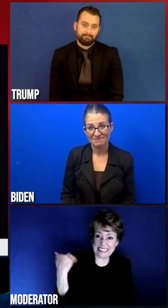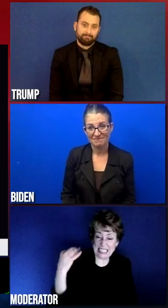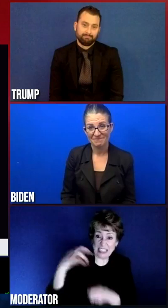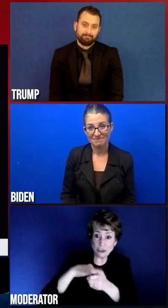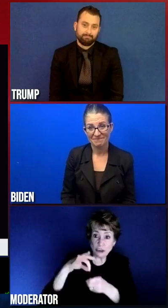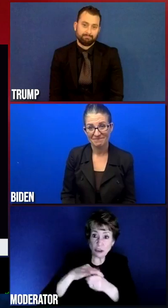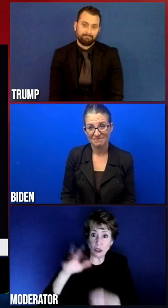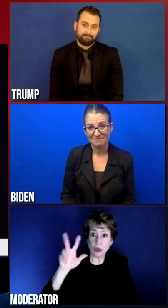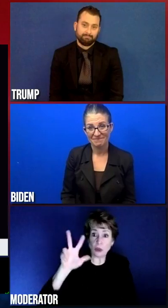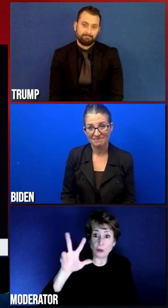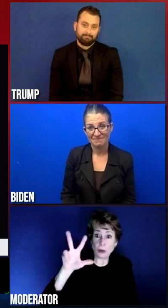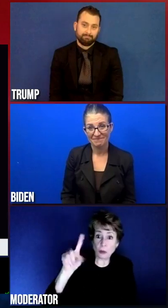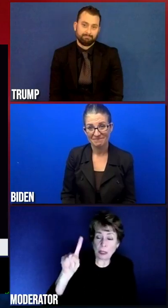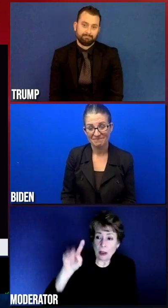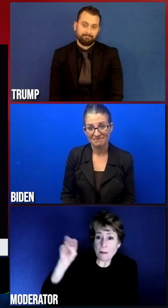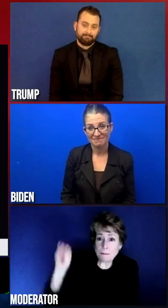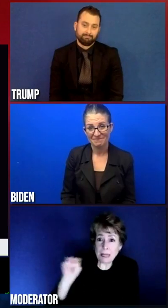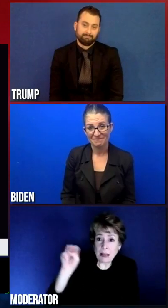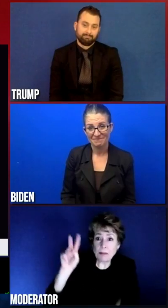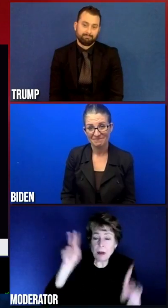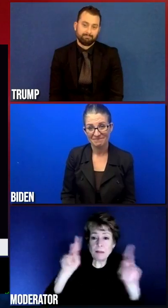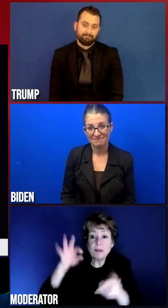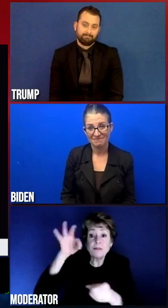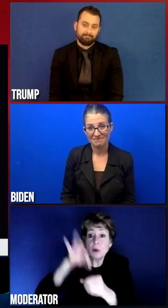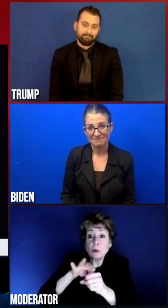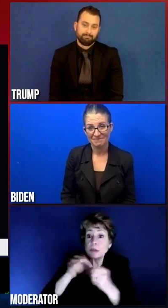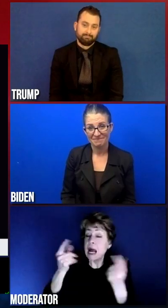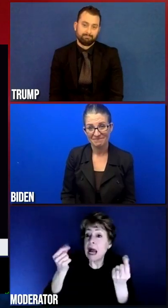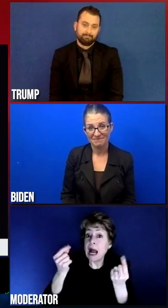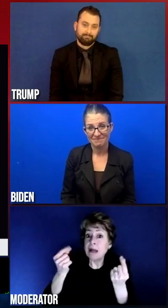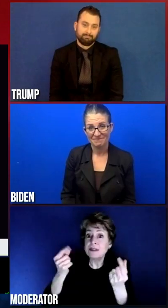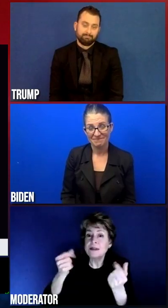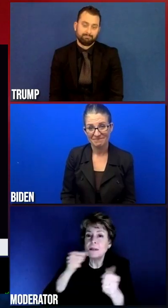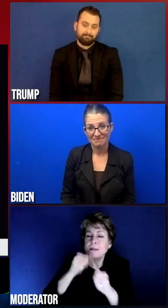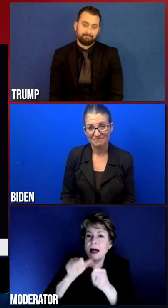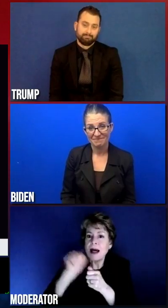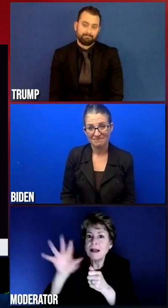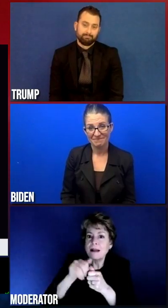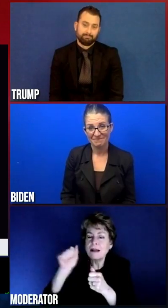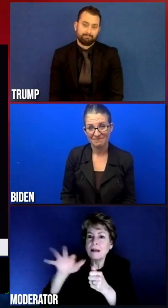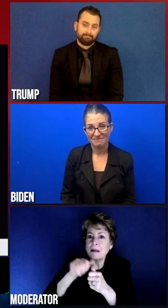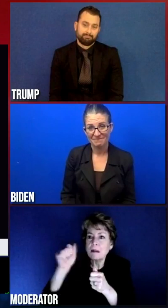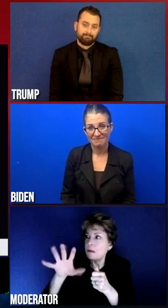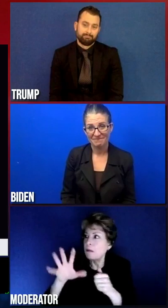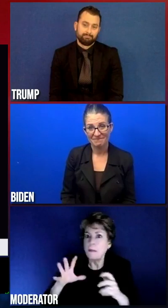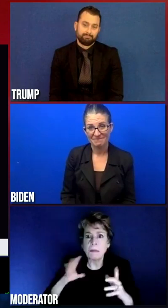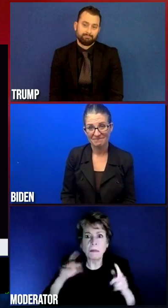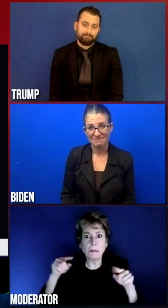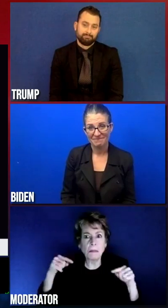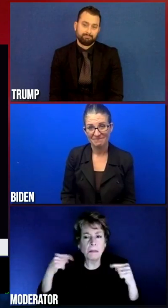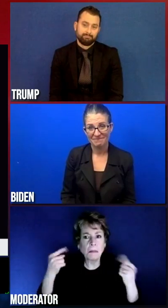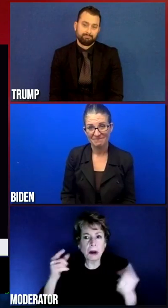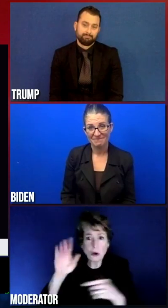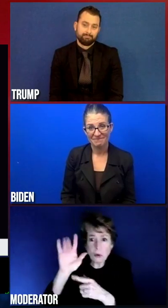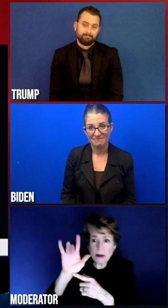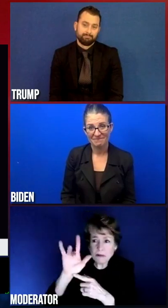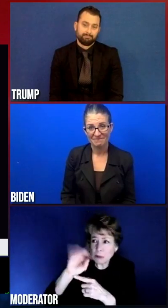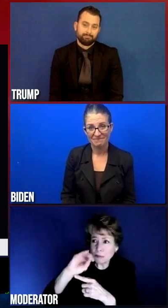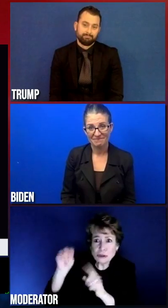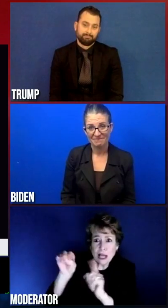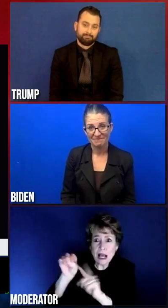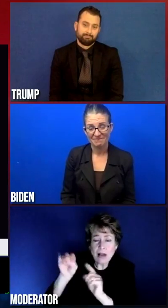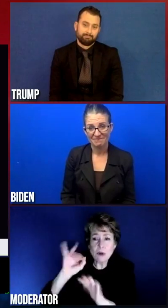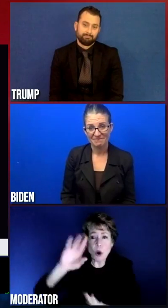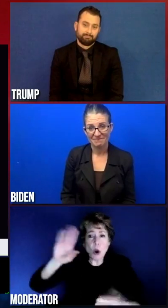voted mail-in voting. That was a quarter, more than a quarter of all the voters that year cast their ballots by